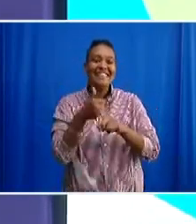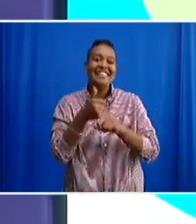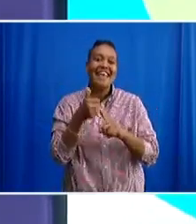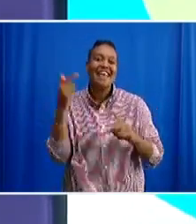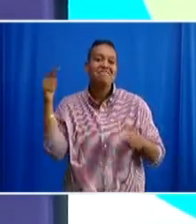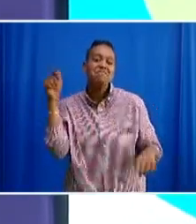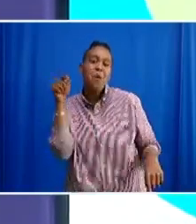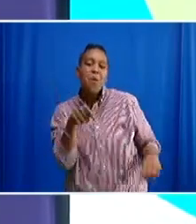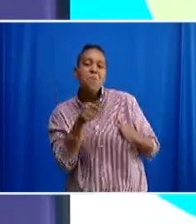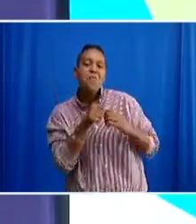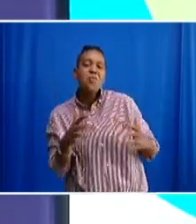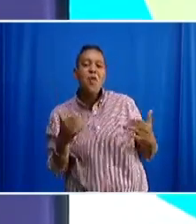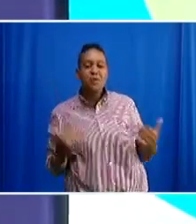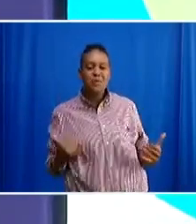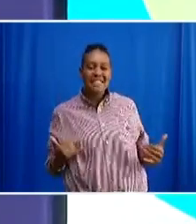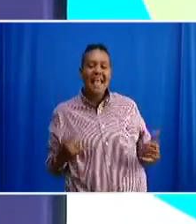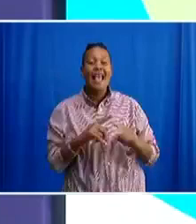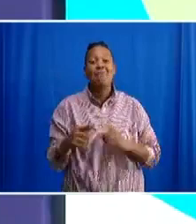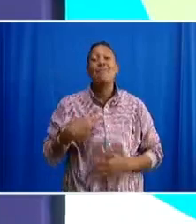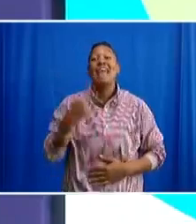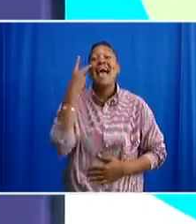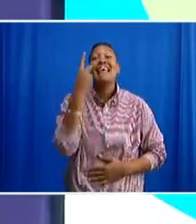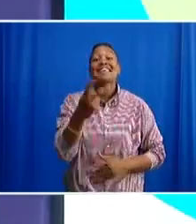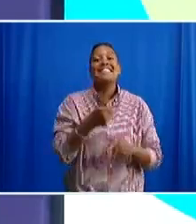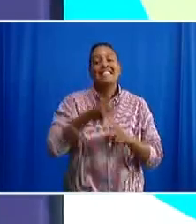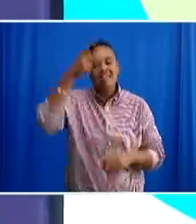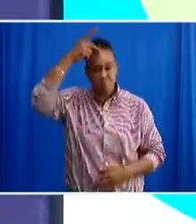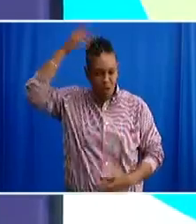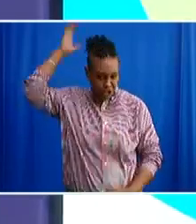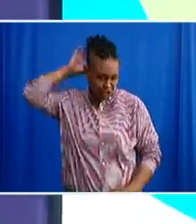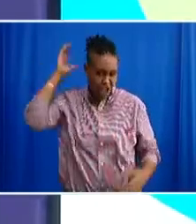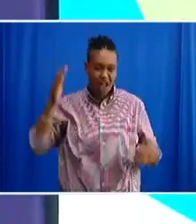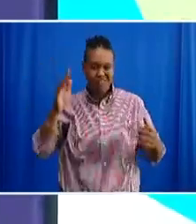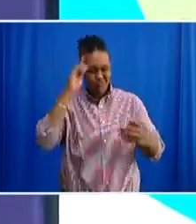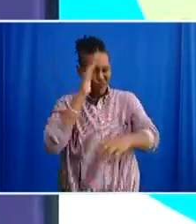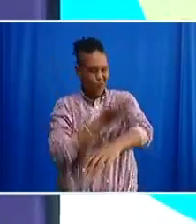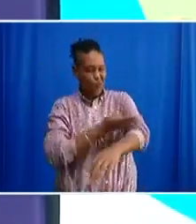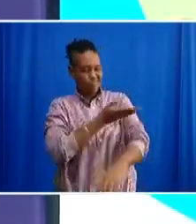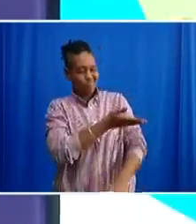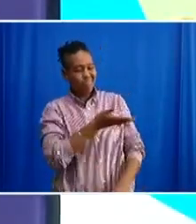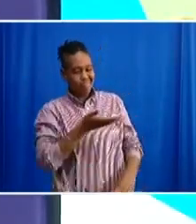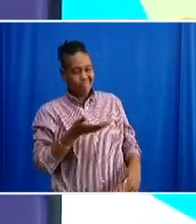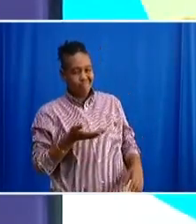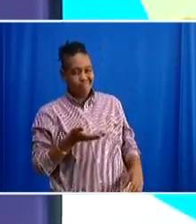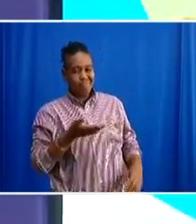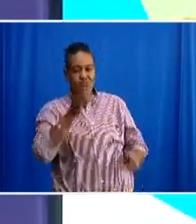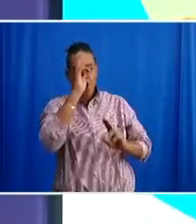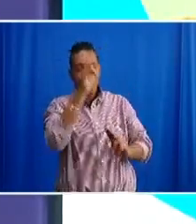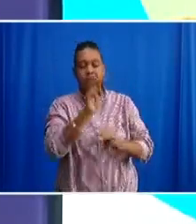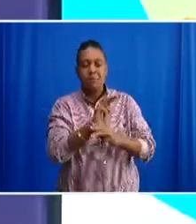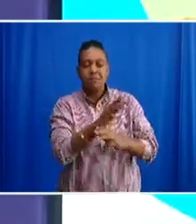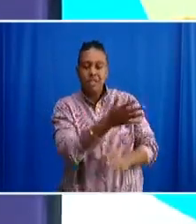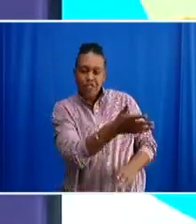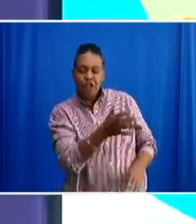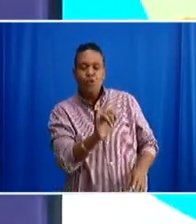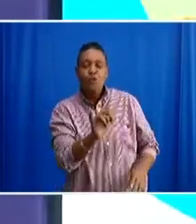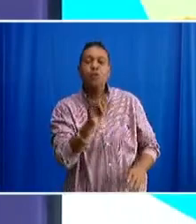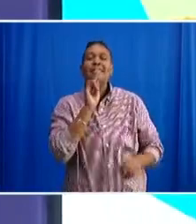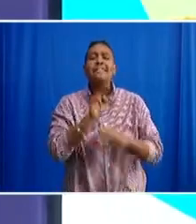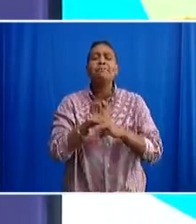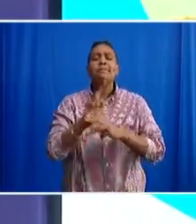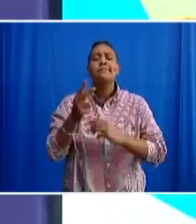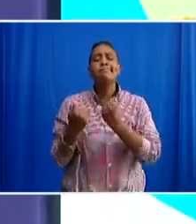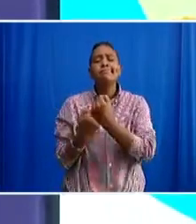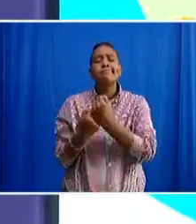without it today. But I see Pernell Charles Jr. Welcome, Honorable Minister. Ministers of